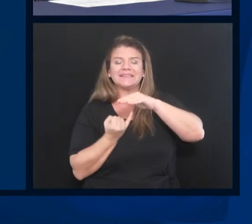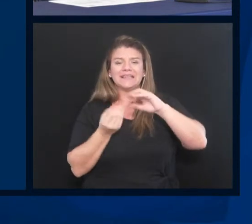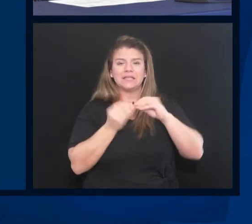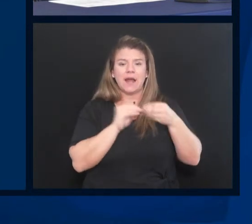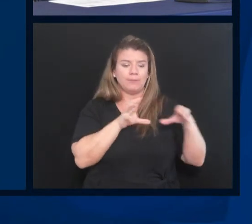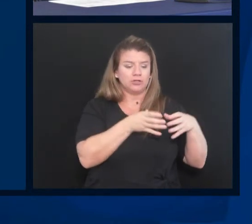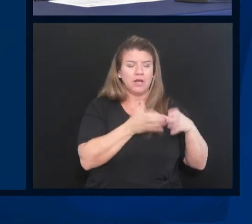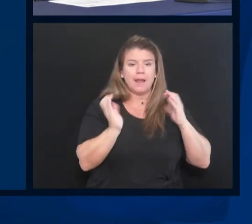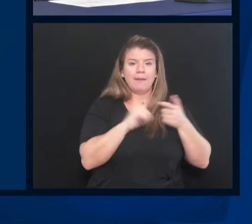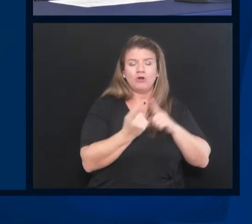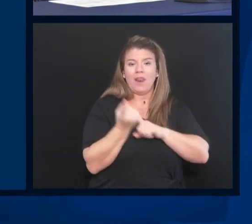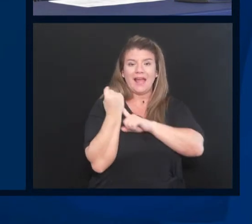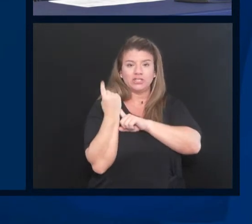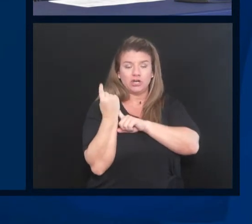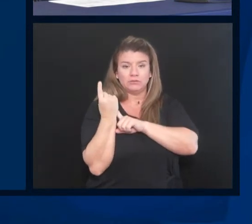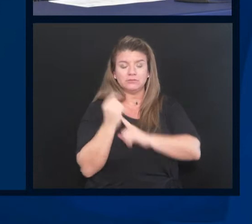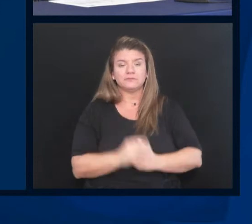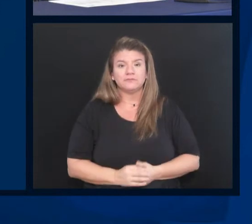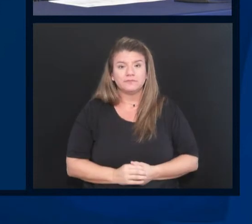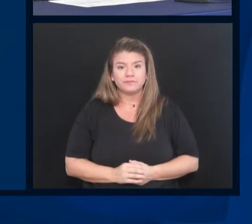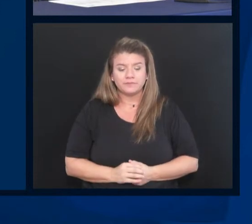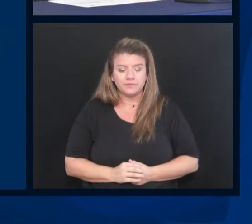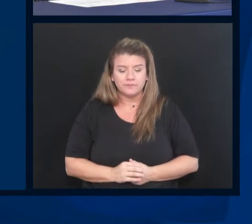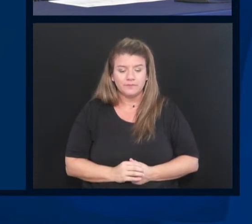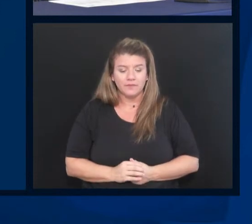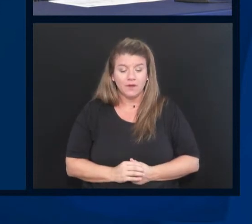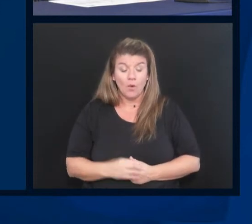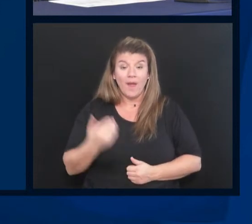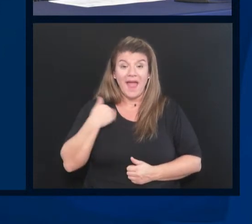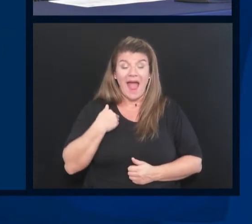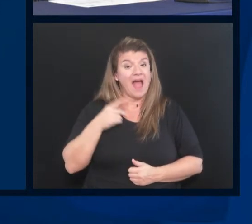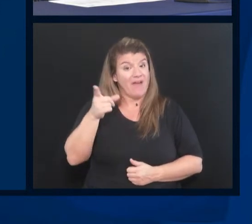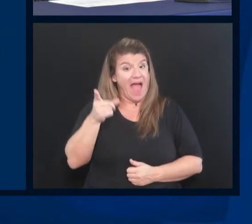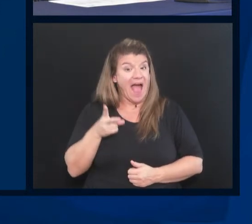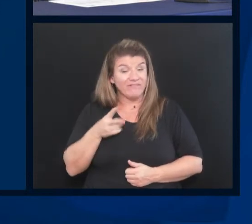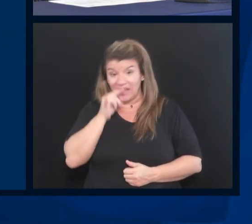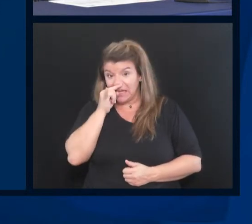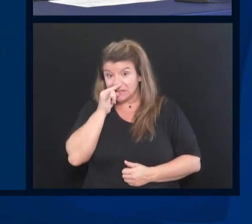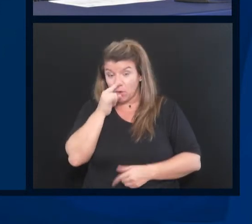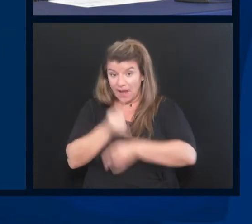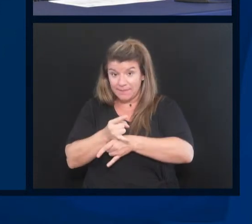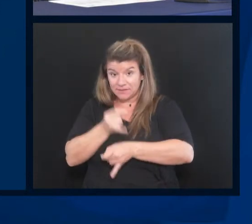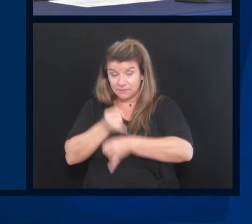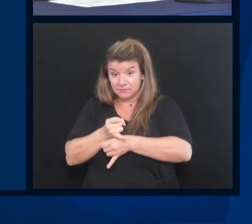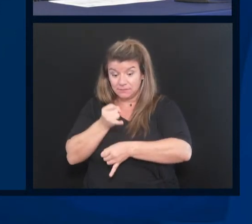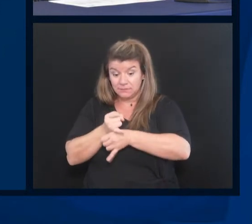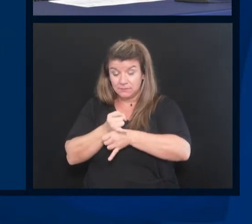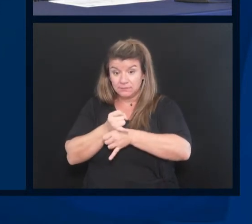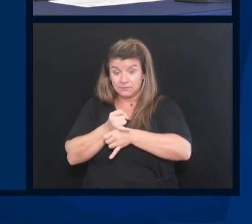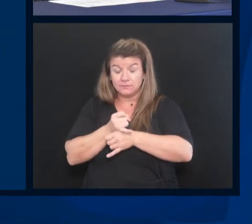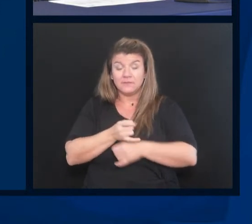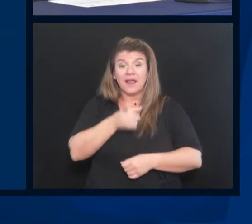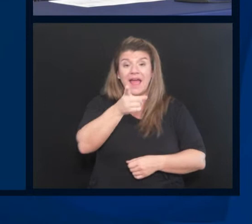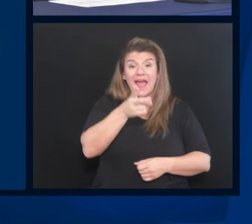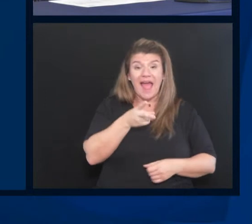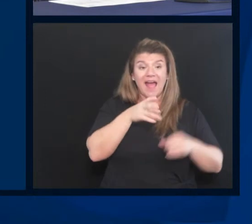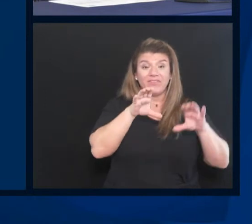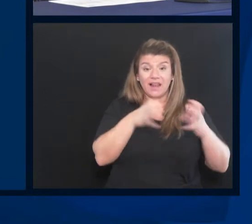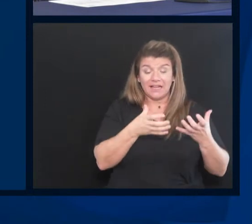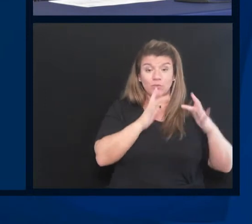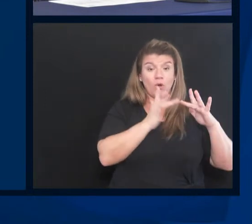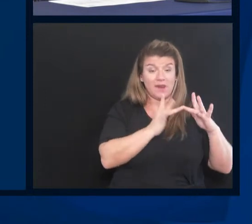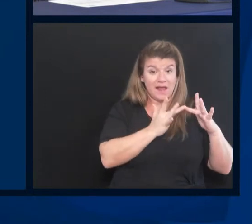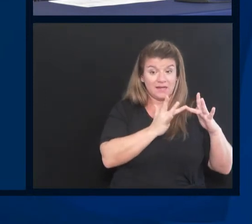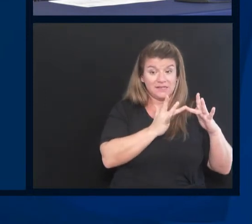to last year. We had half as many kids on campus. More than half of our classes were online,